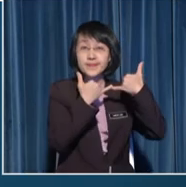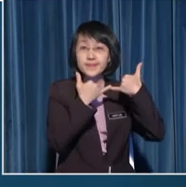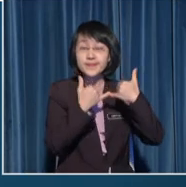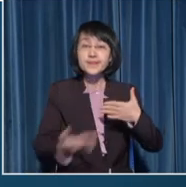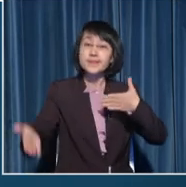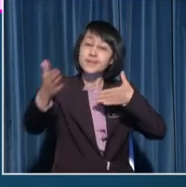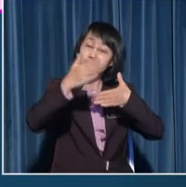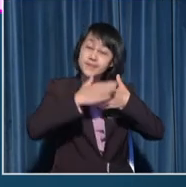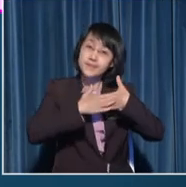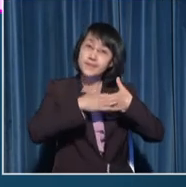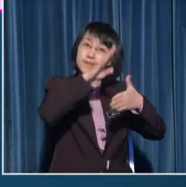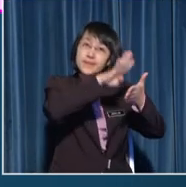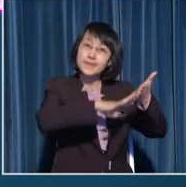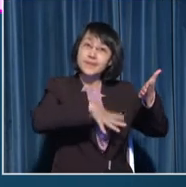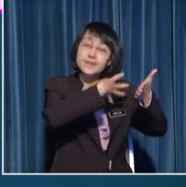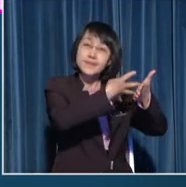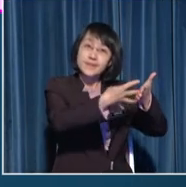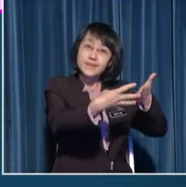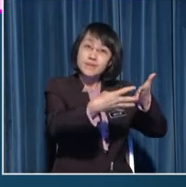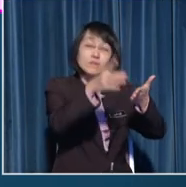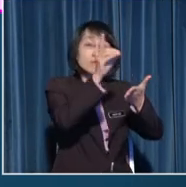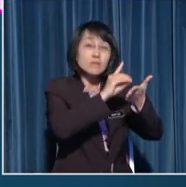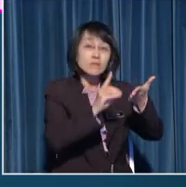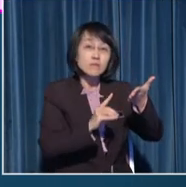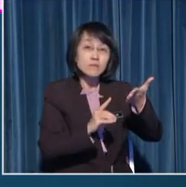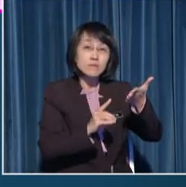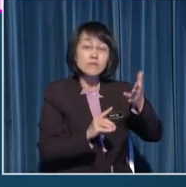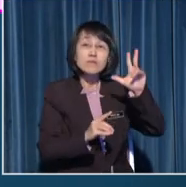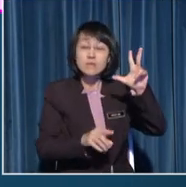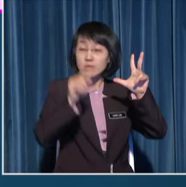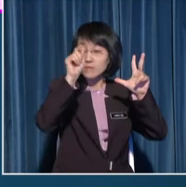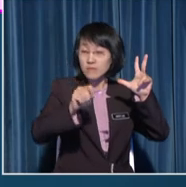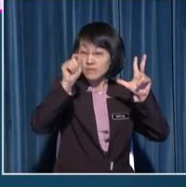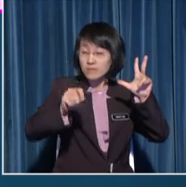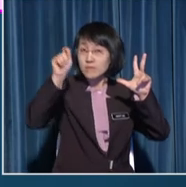Back to the table, draw 3 tallies.